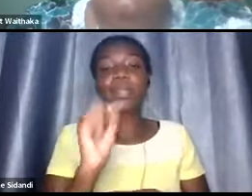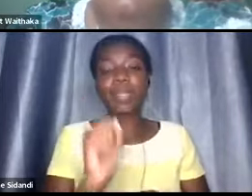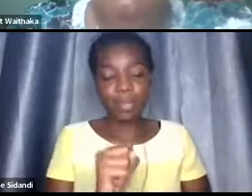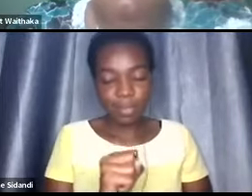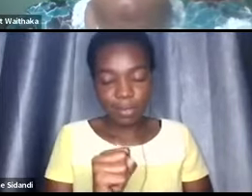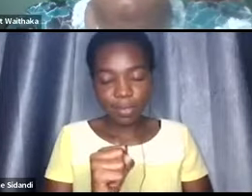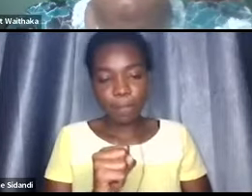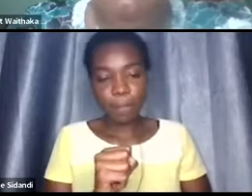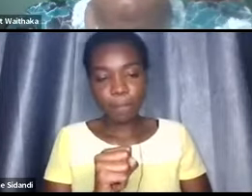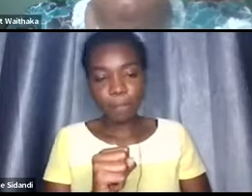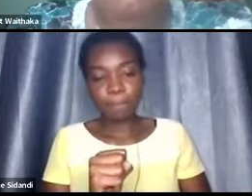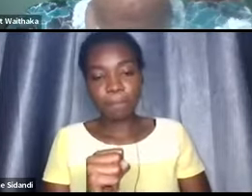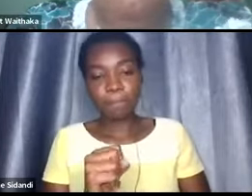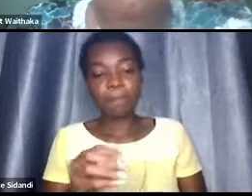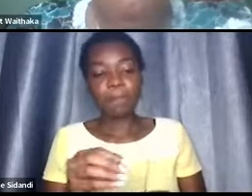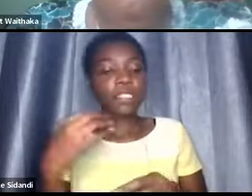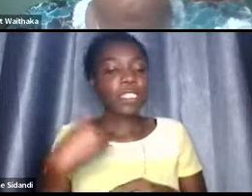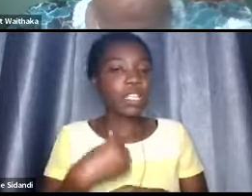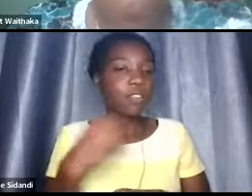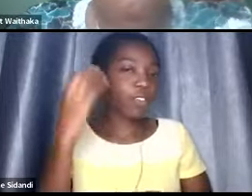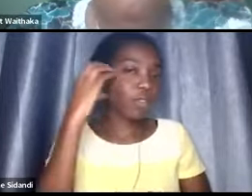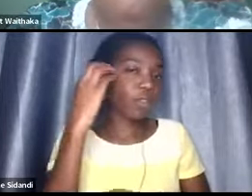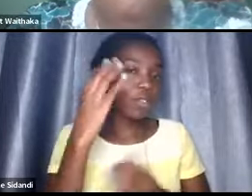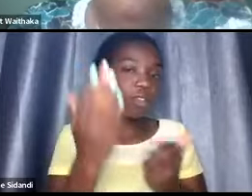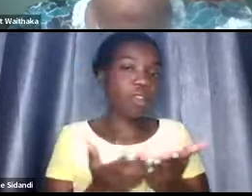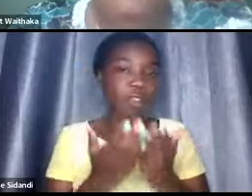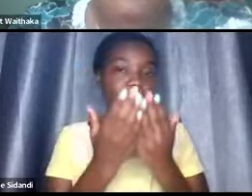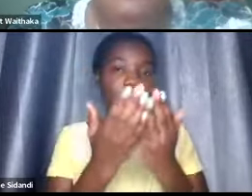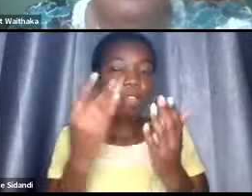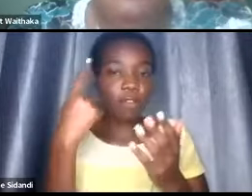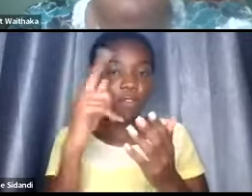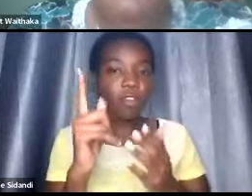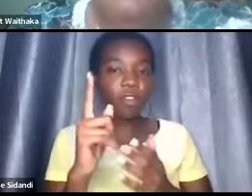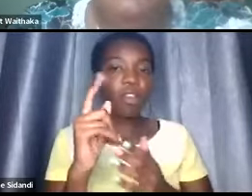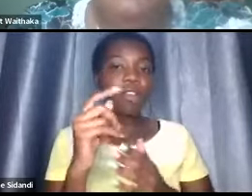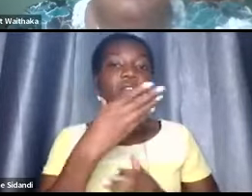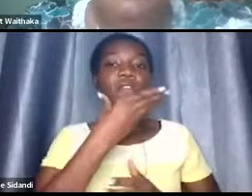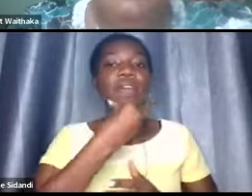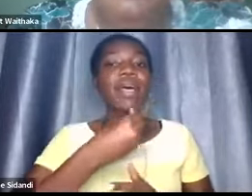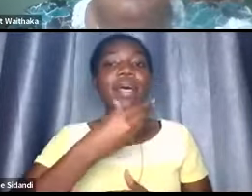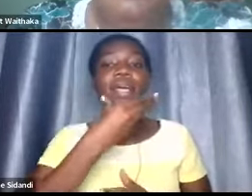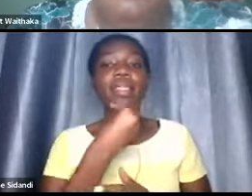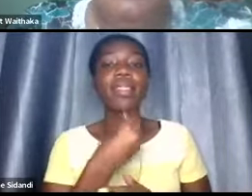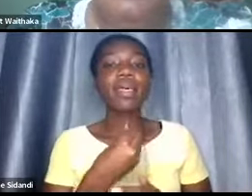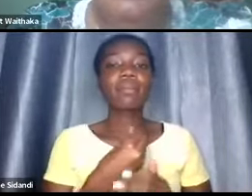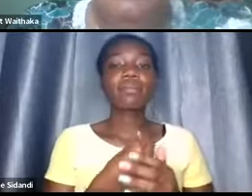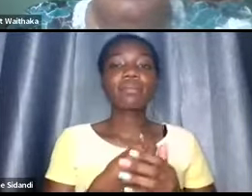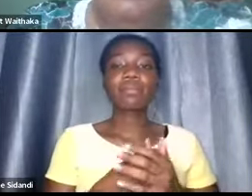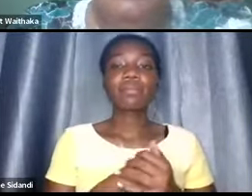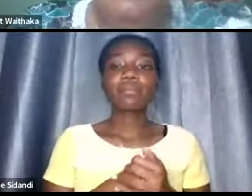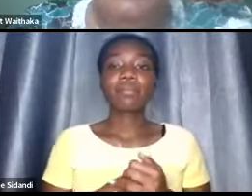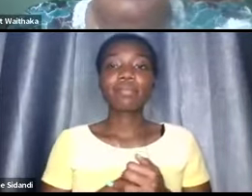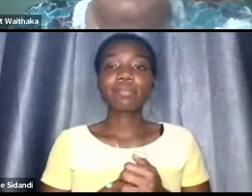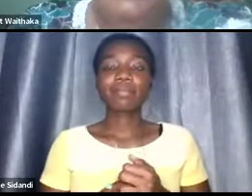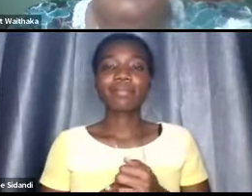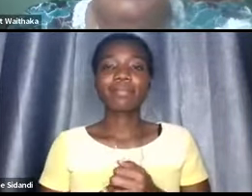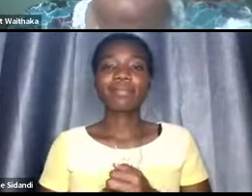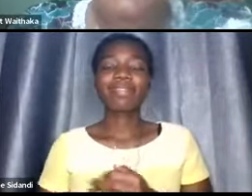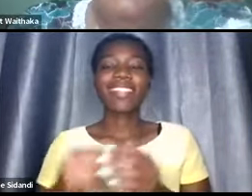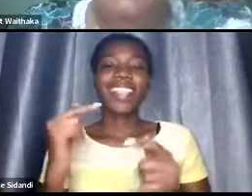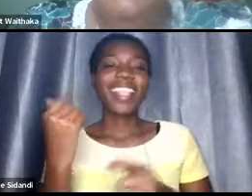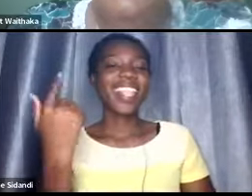System. They have courses on offer for guess who? Their fathers. Drum rolls. Yes, it was Father's